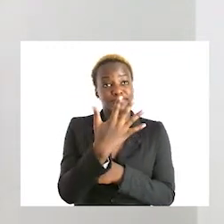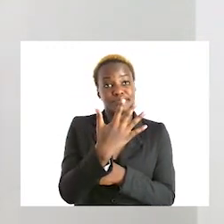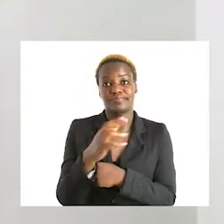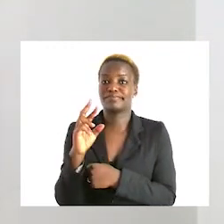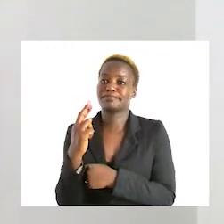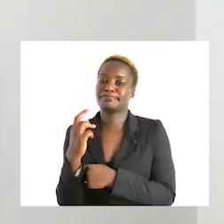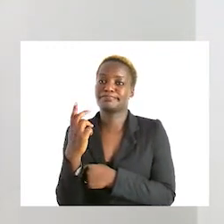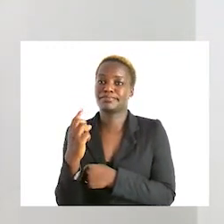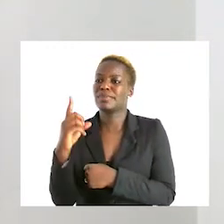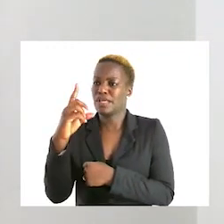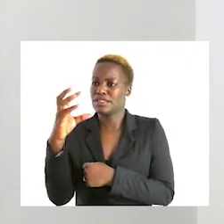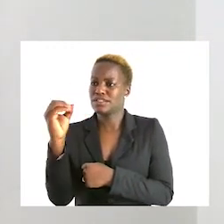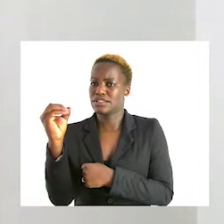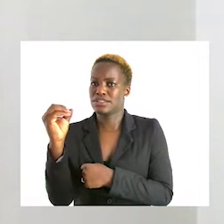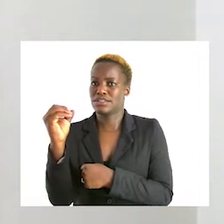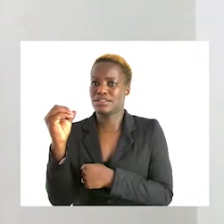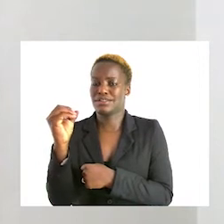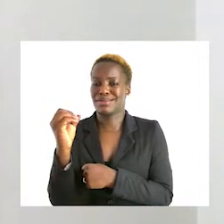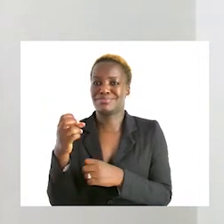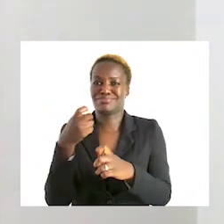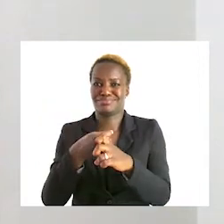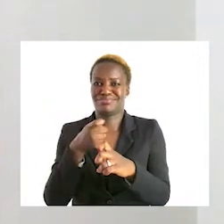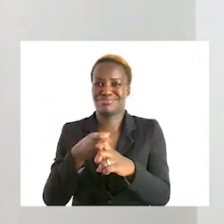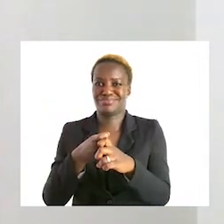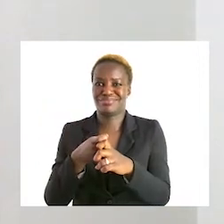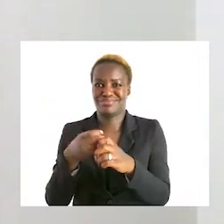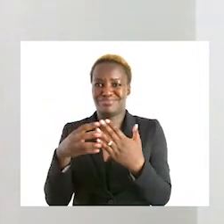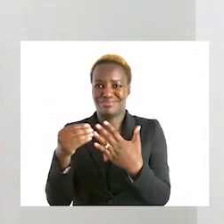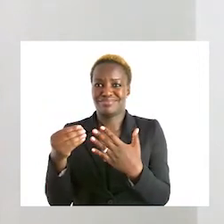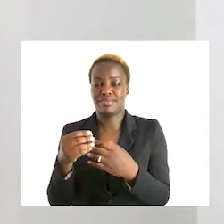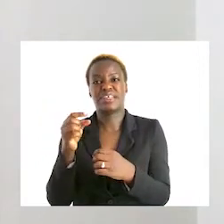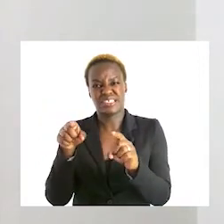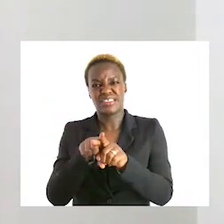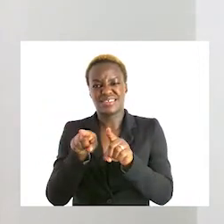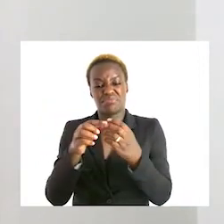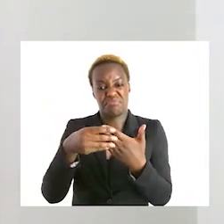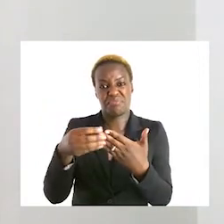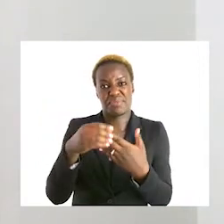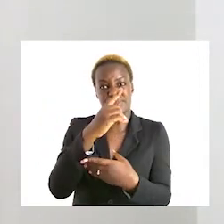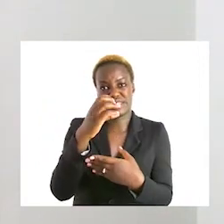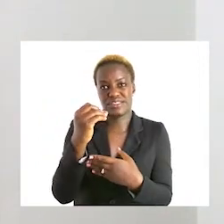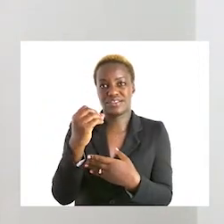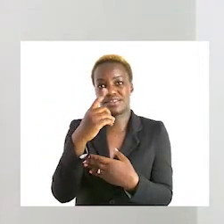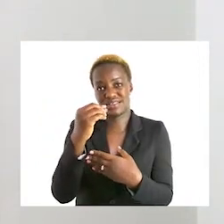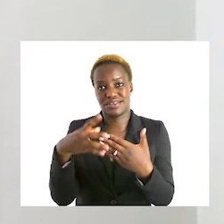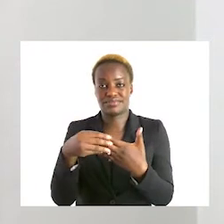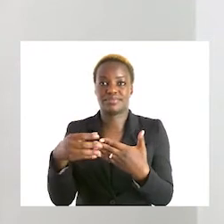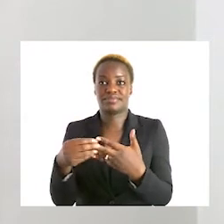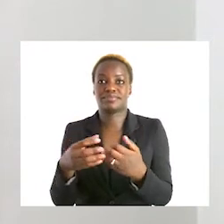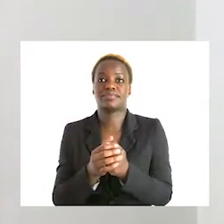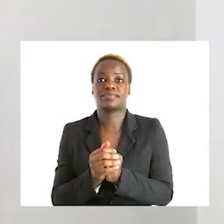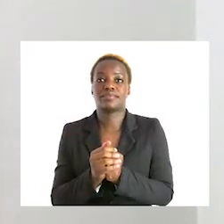as well as a 10 Namibian coin. But this one can also be in the notes. All right. And these are all the coins, the